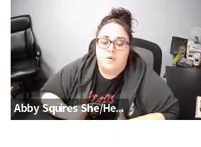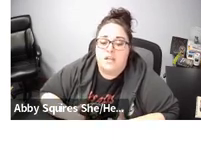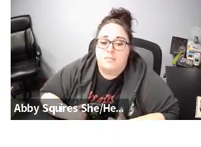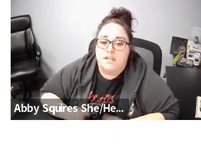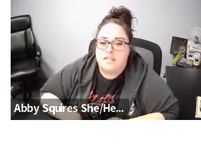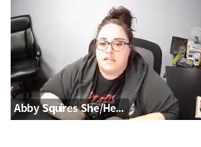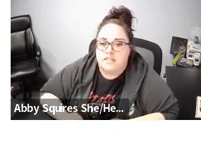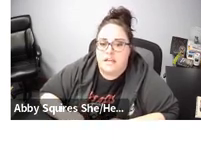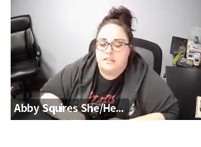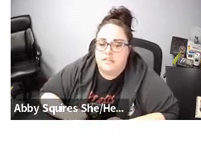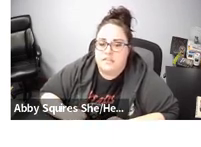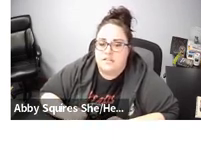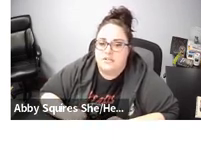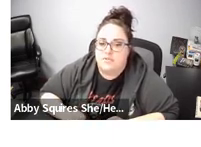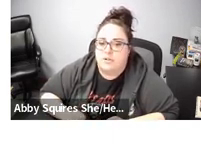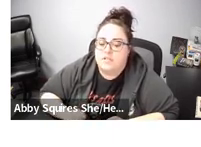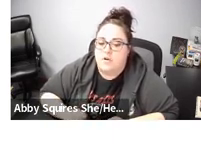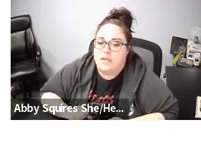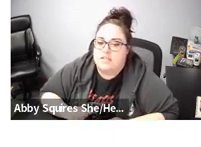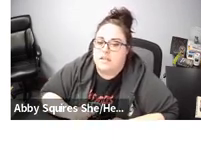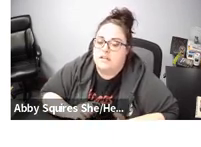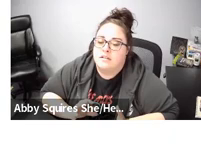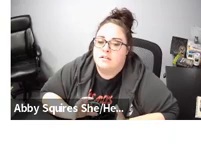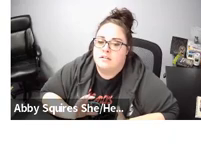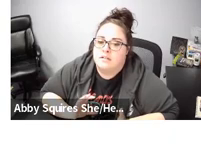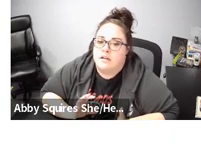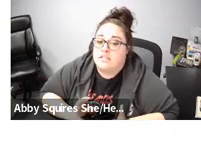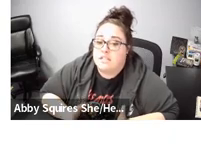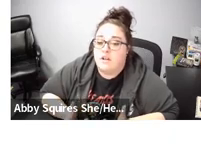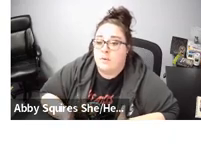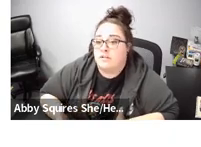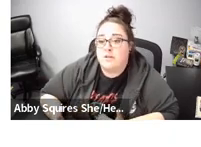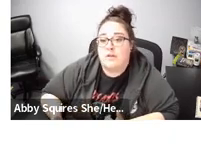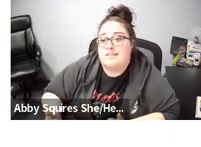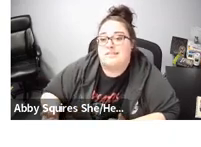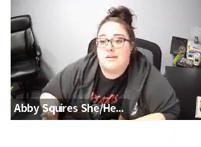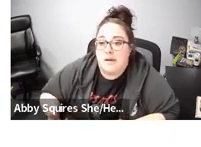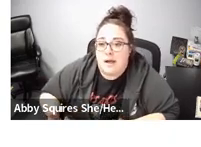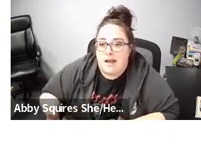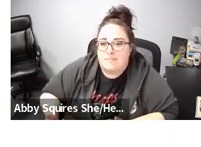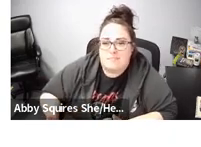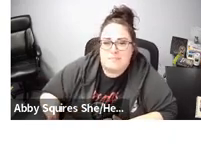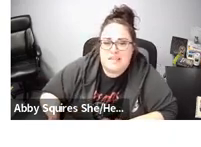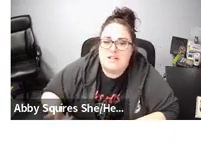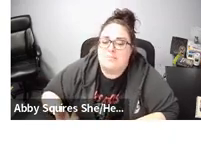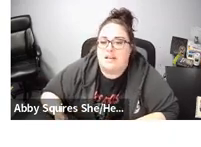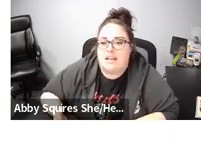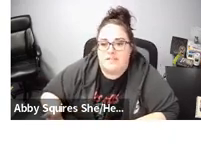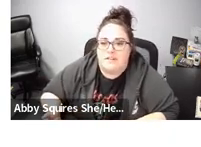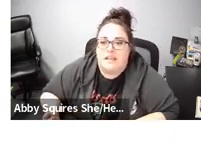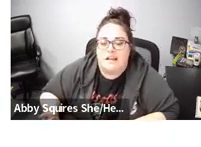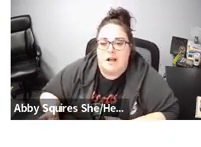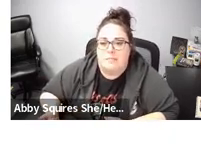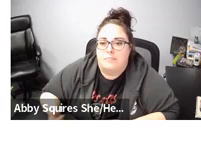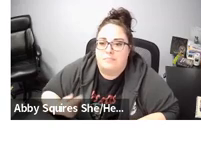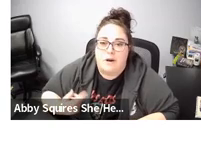and you can place that inside this controller, so it makes it a steering wheel, so it's easier to play, I